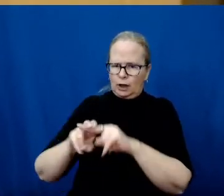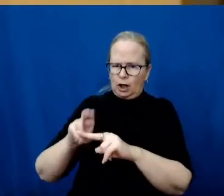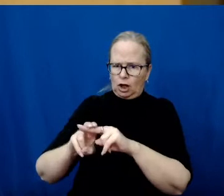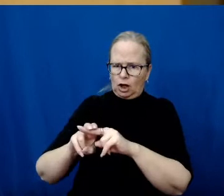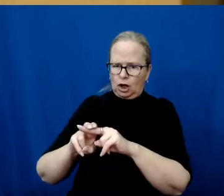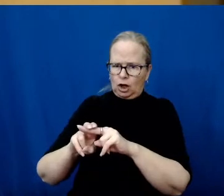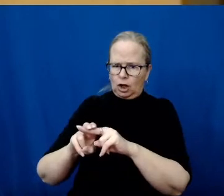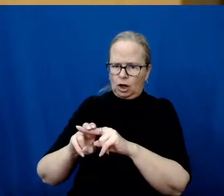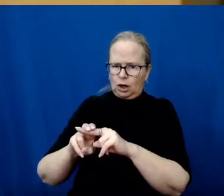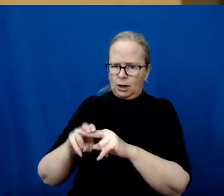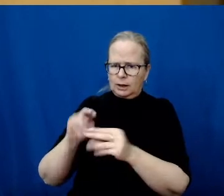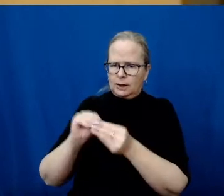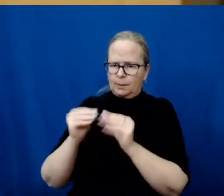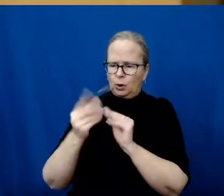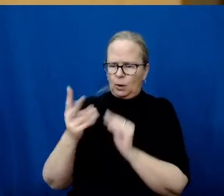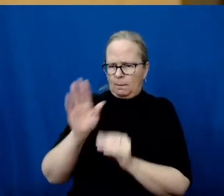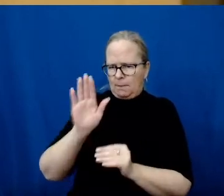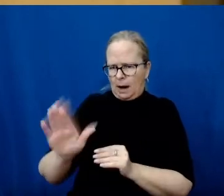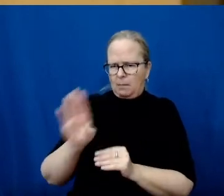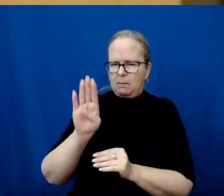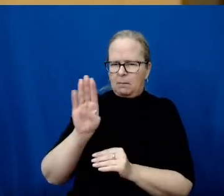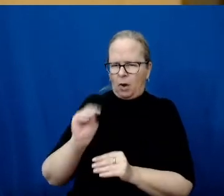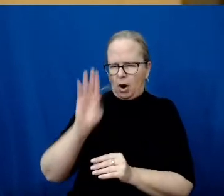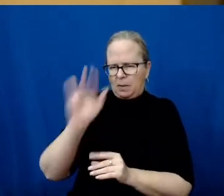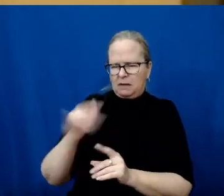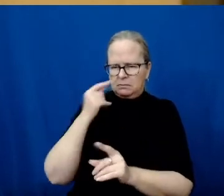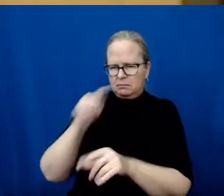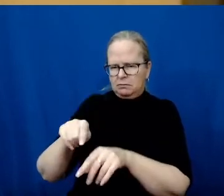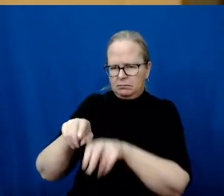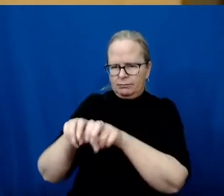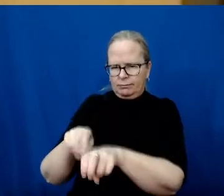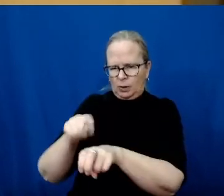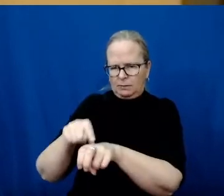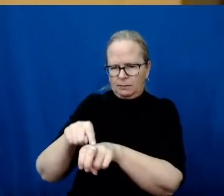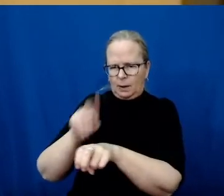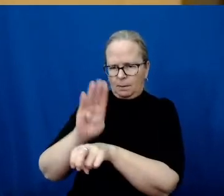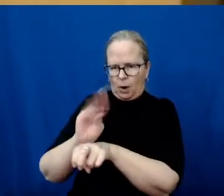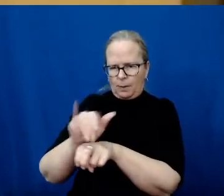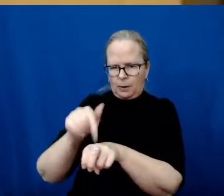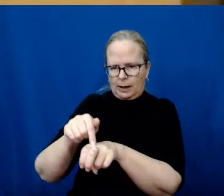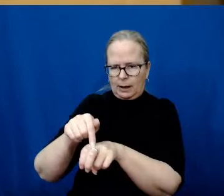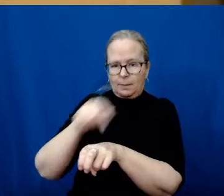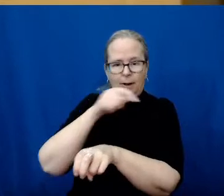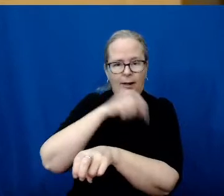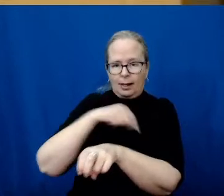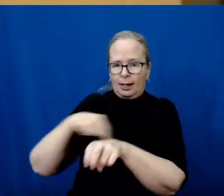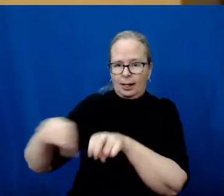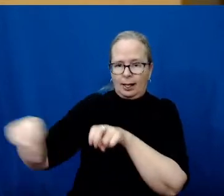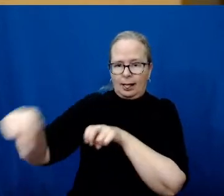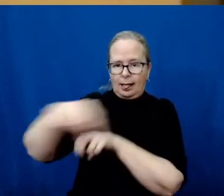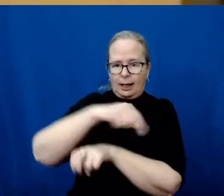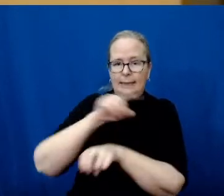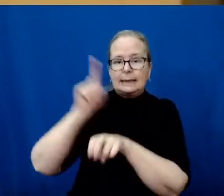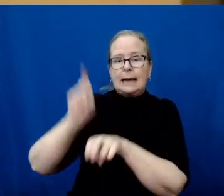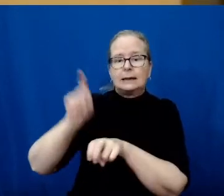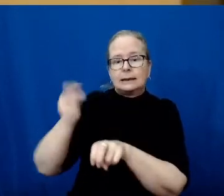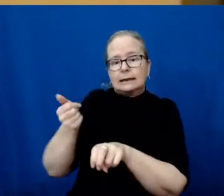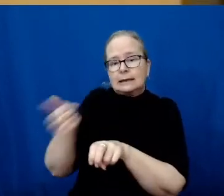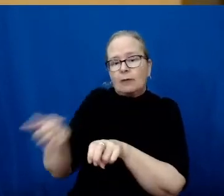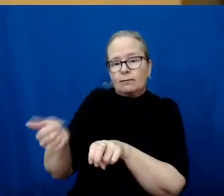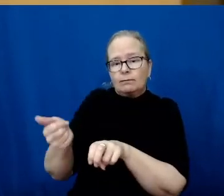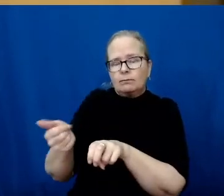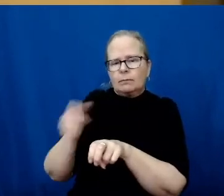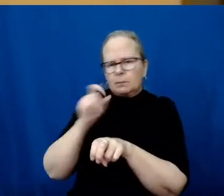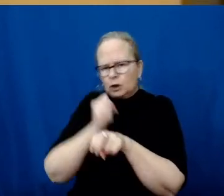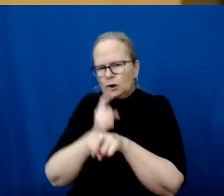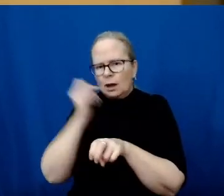isolating for a week, could be just testing themselves every day to see if one day magically their test turns positive, then they stay at home and the rest of